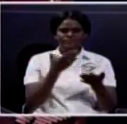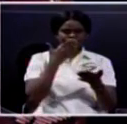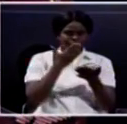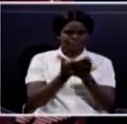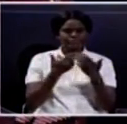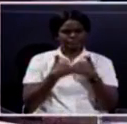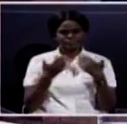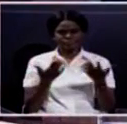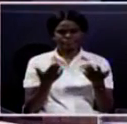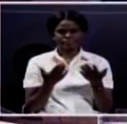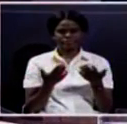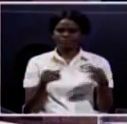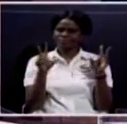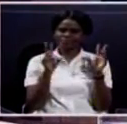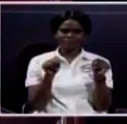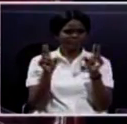environment. No.